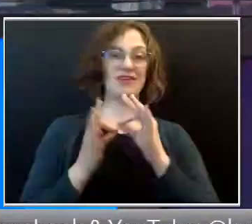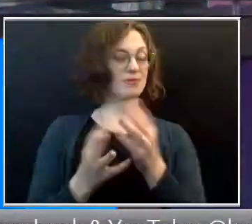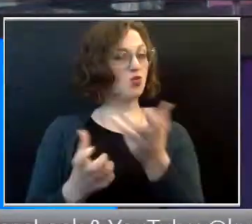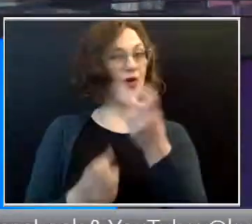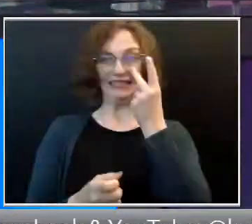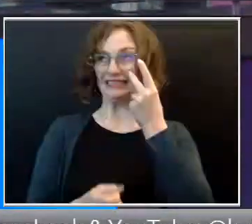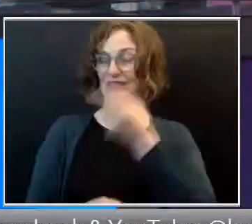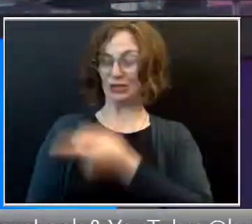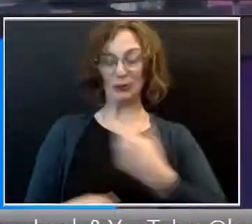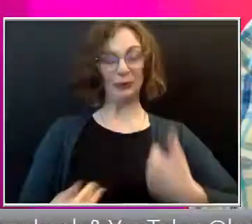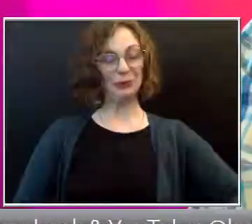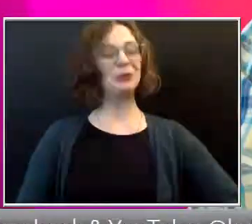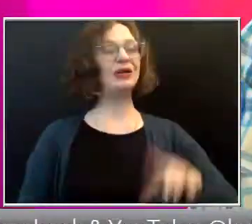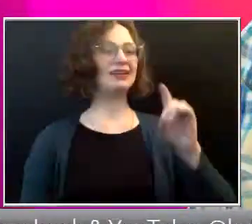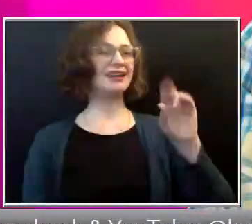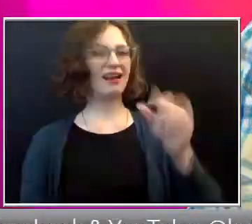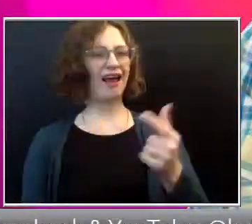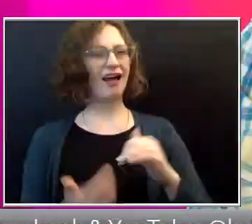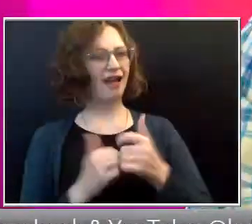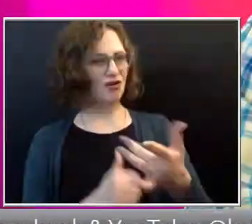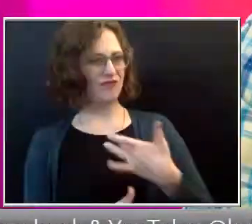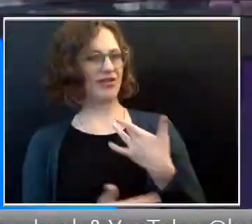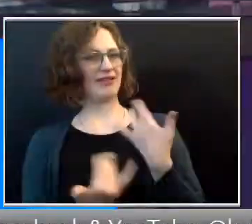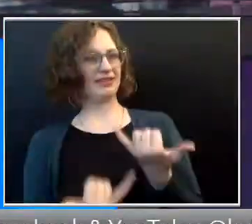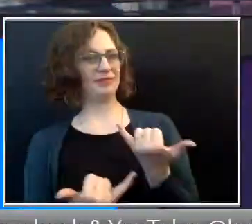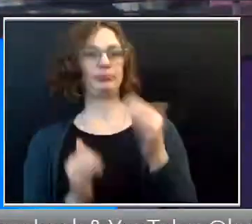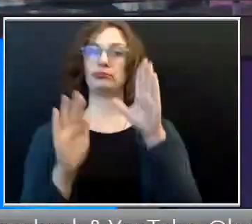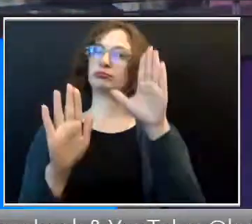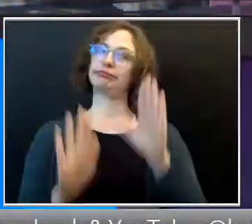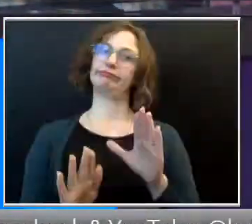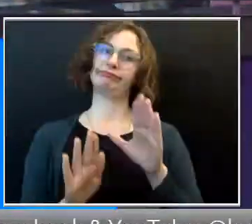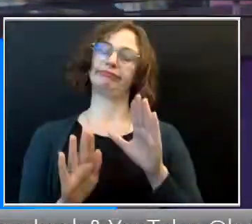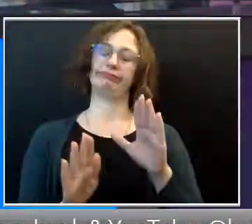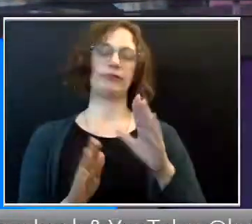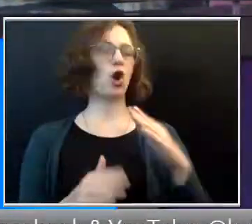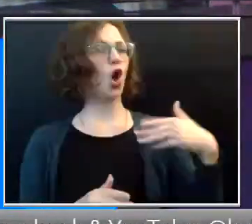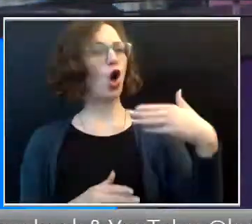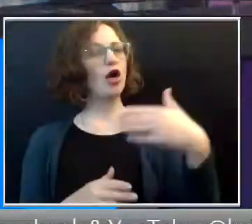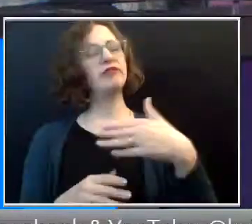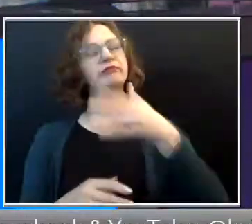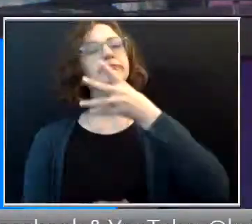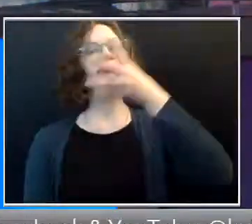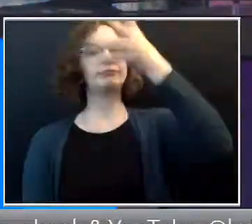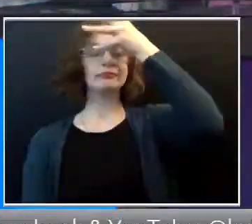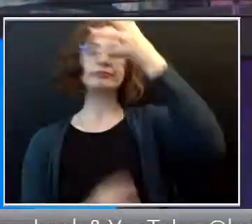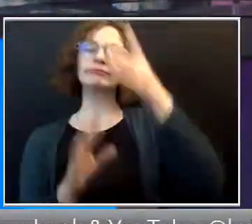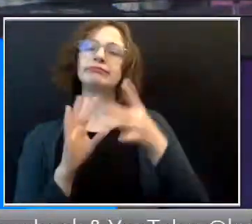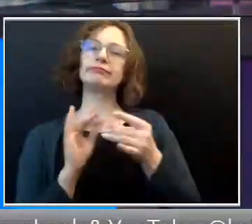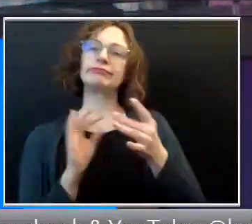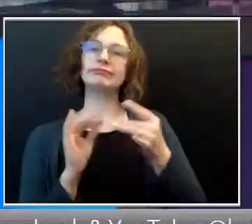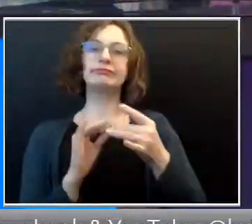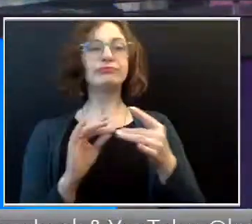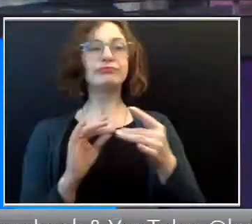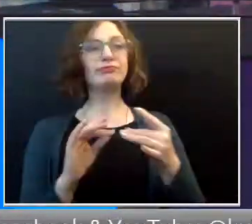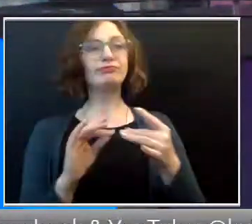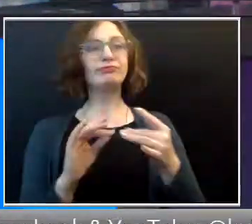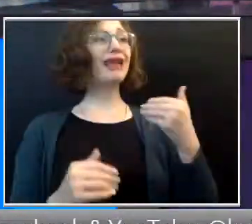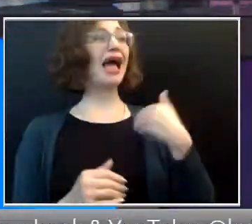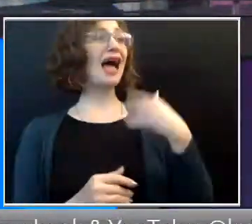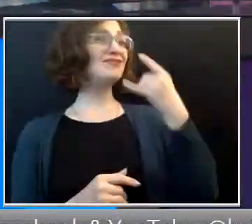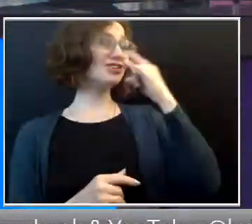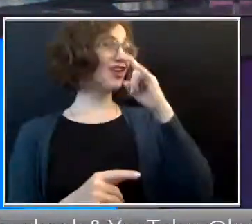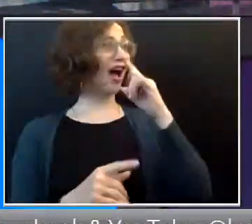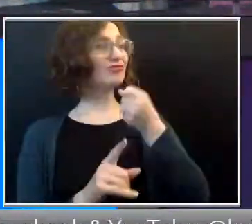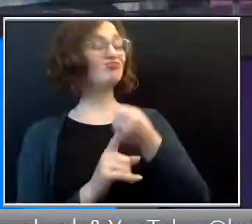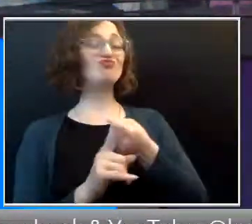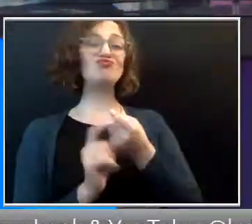today? Feeling great. Parents often talk about how having a child changes your life, but in this case, having a child saved your